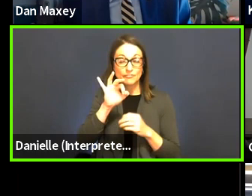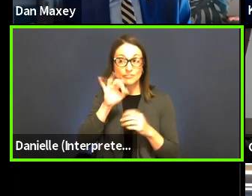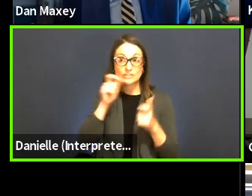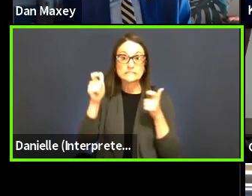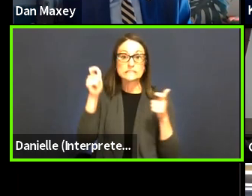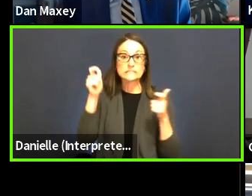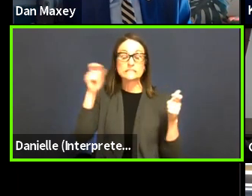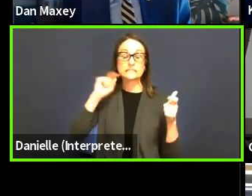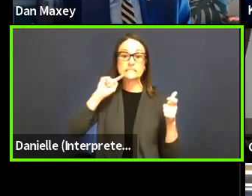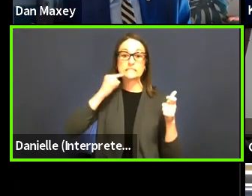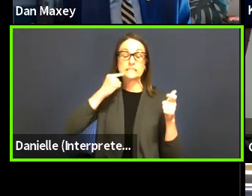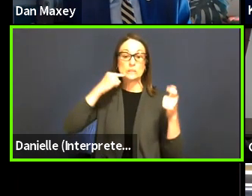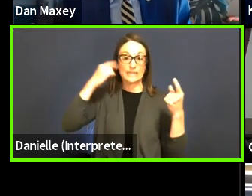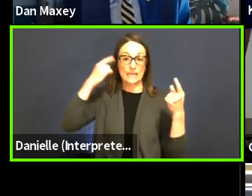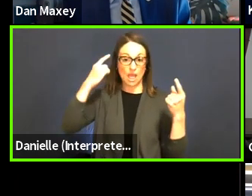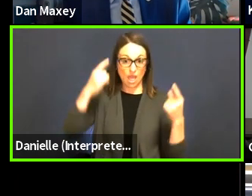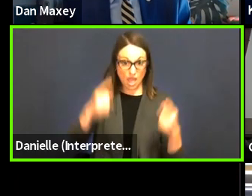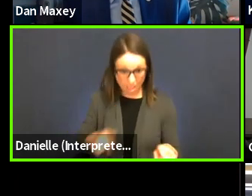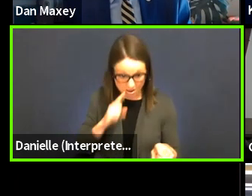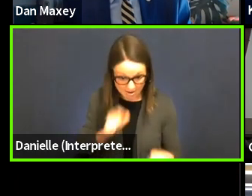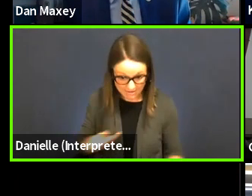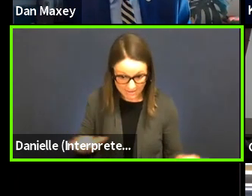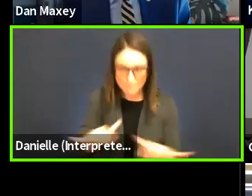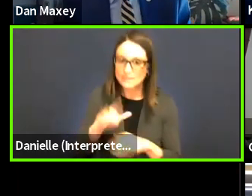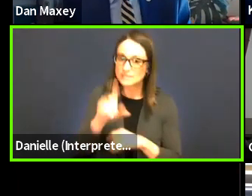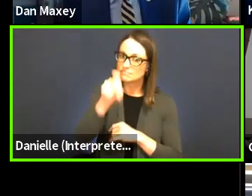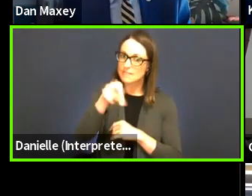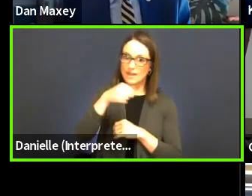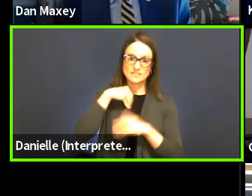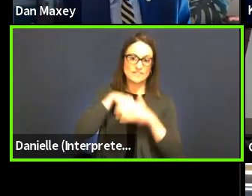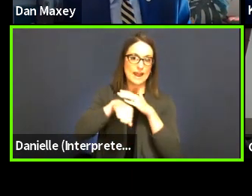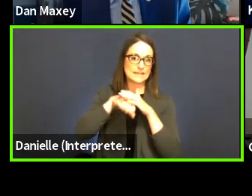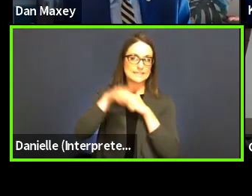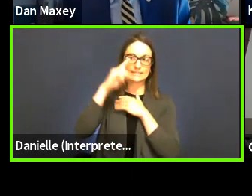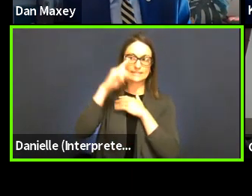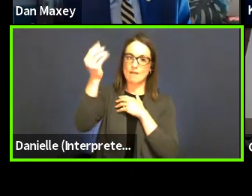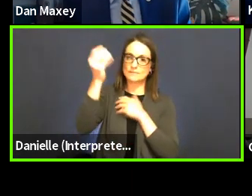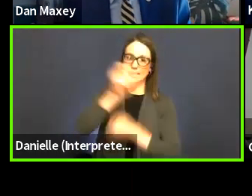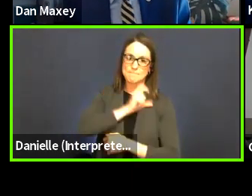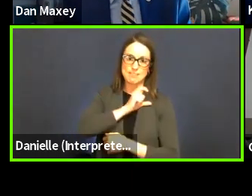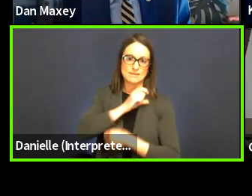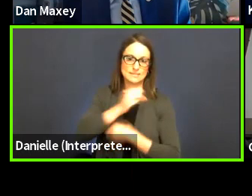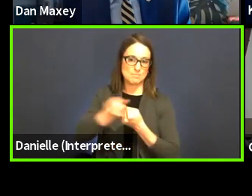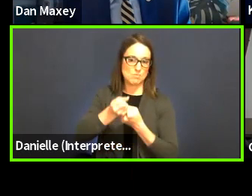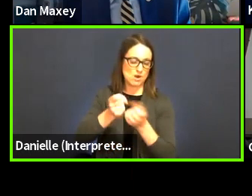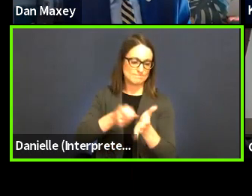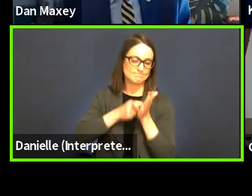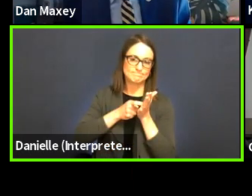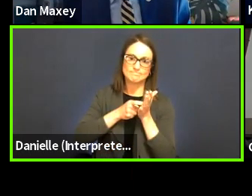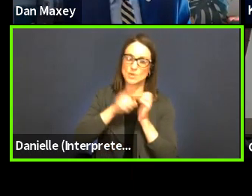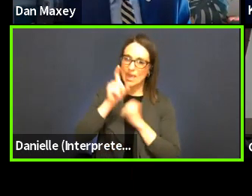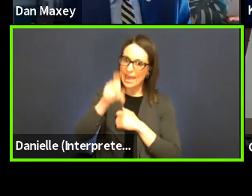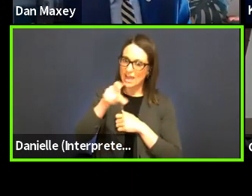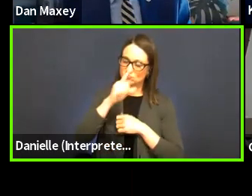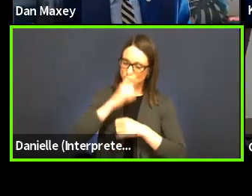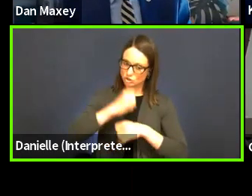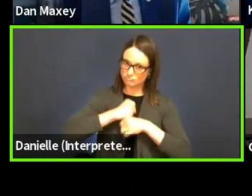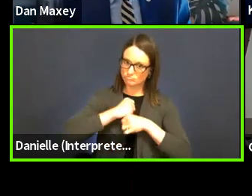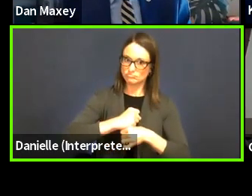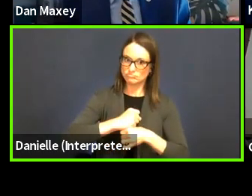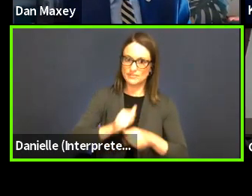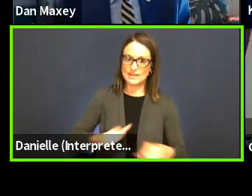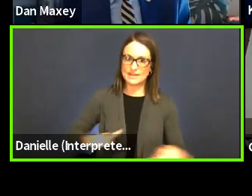to have access to outside police support to secure the campus and protect